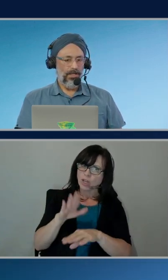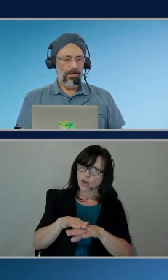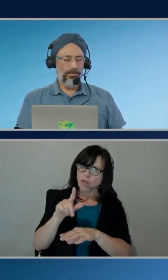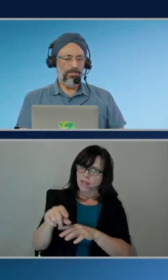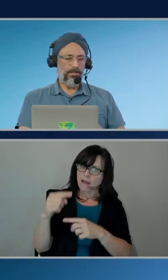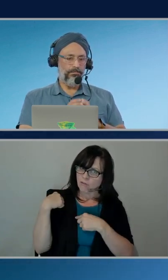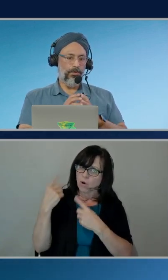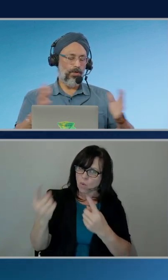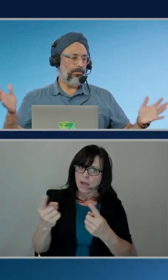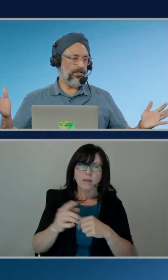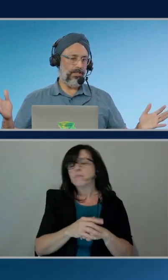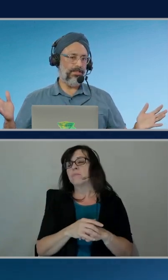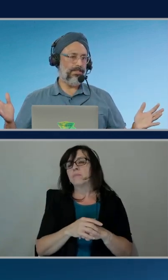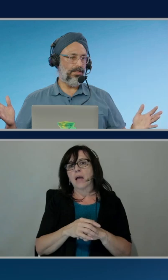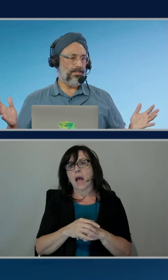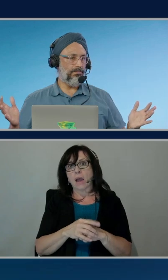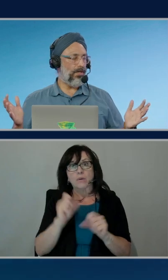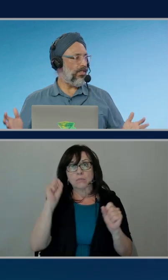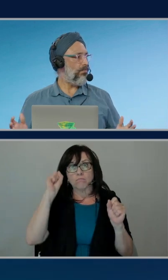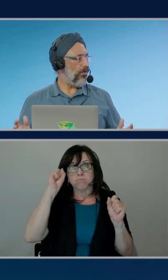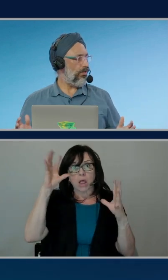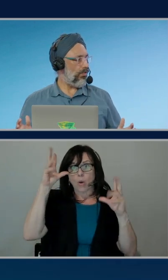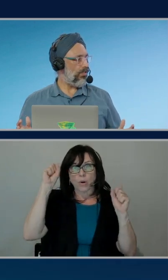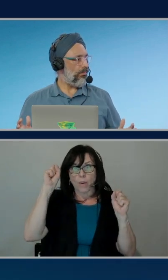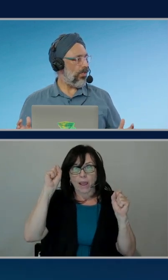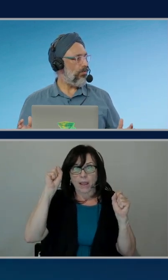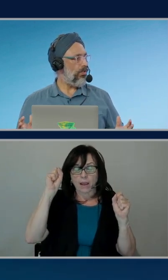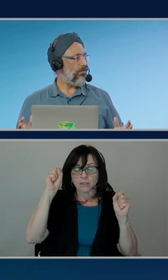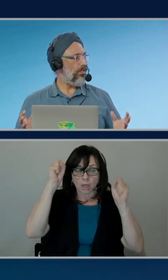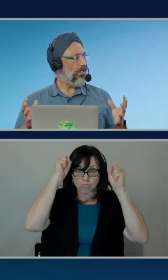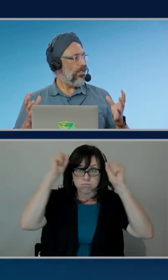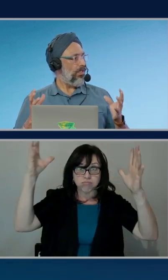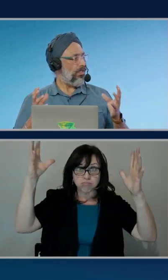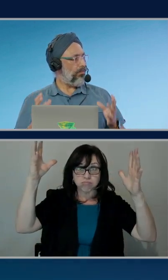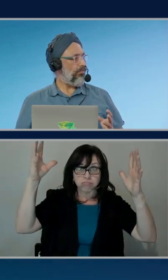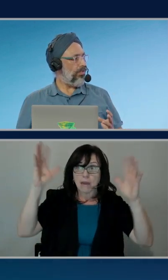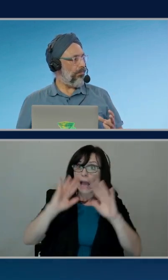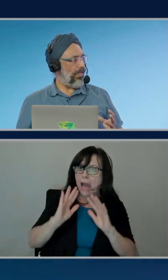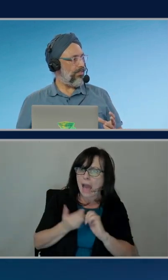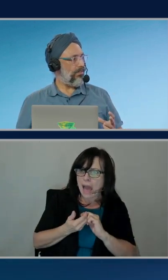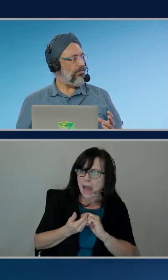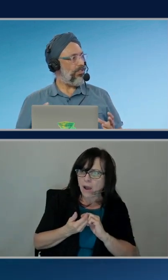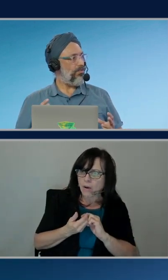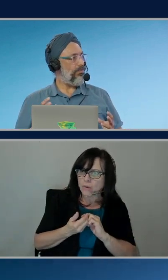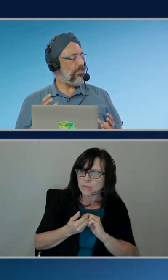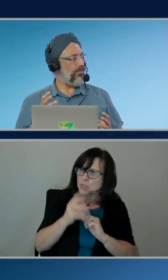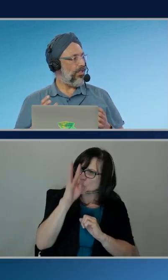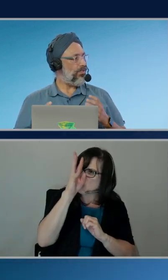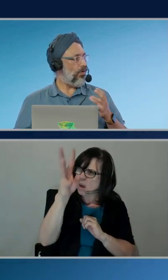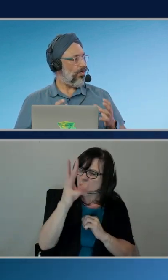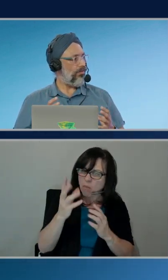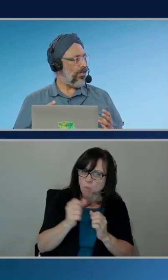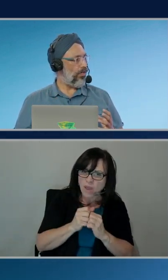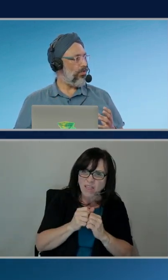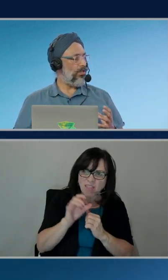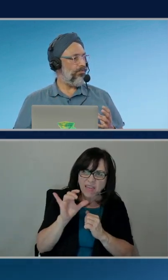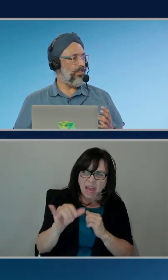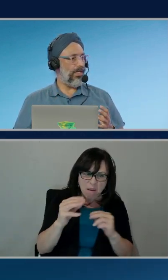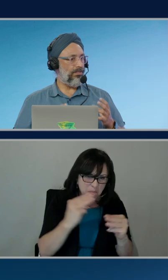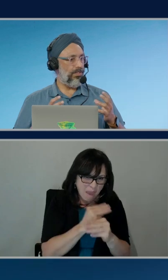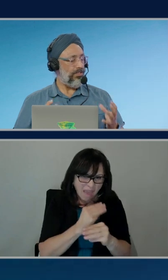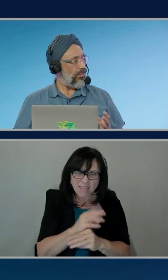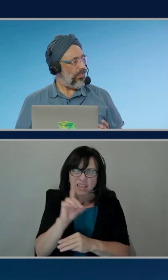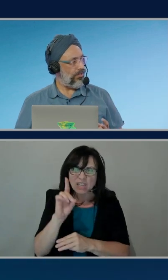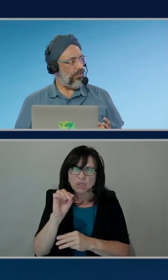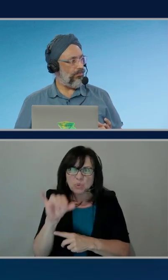now, I was like blown away. I was like, this is a mind-blowing concept. How do you even come up with the maths which does all of that? How do you come up with